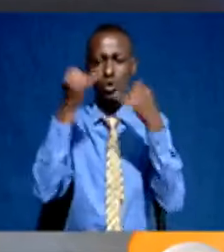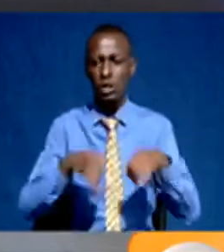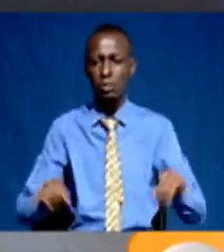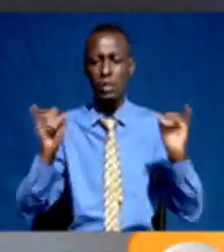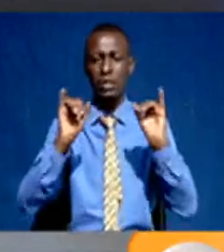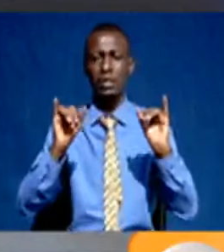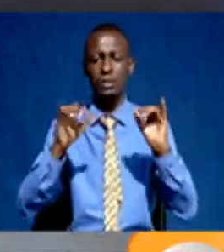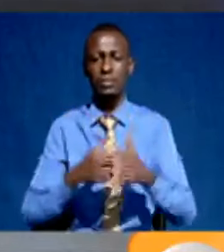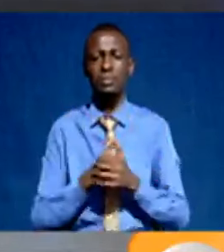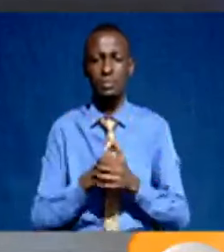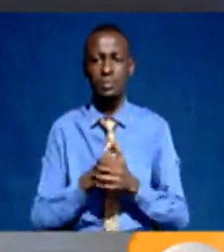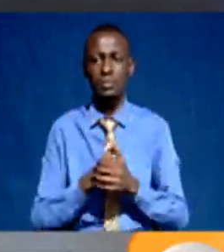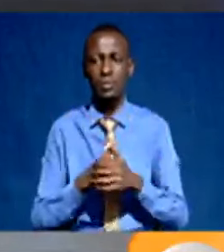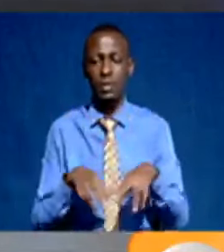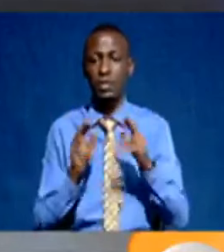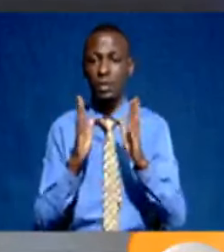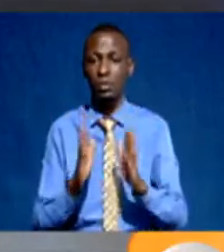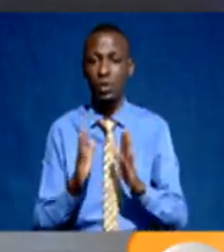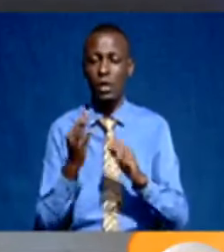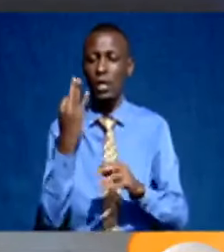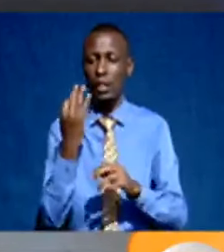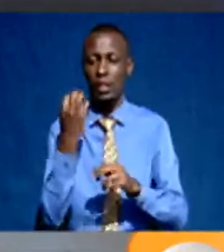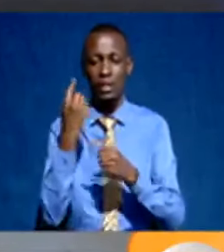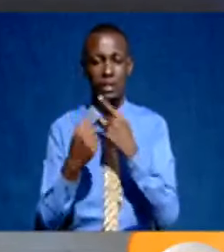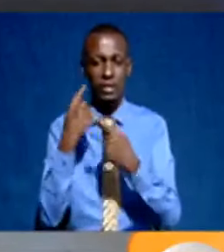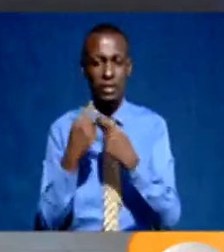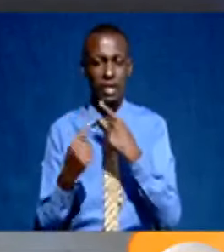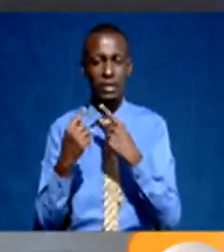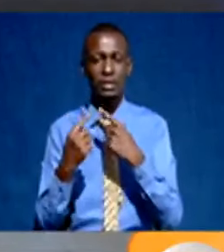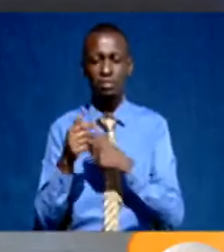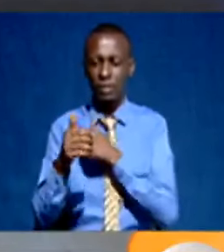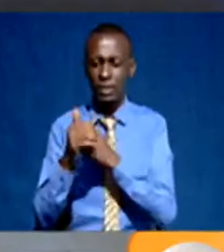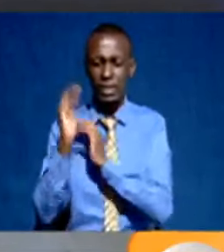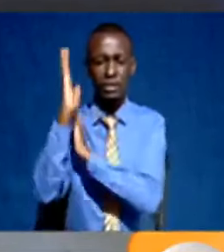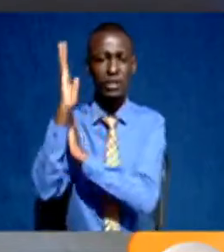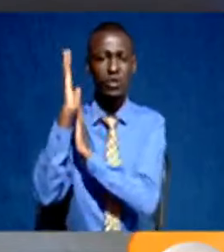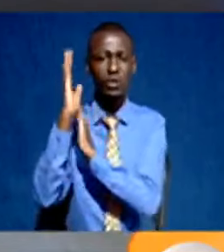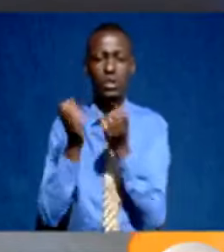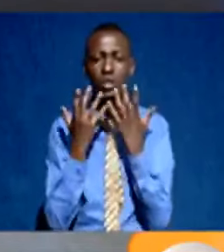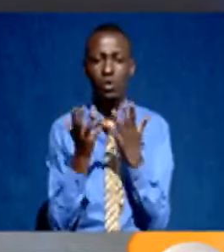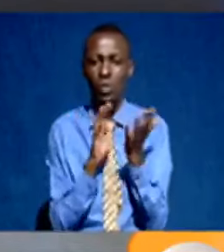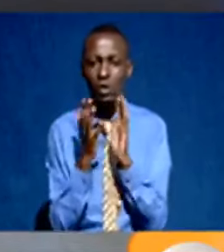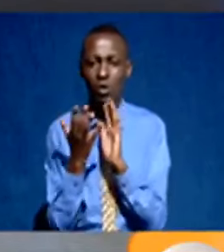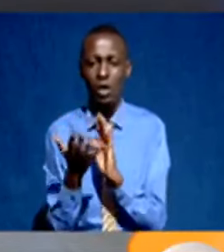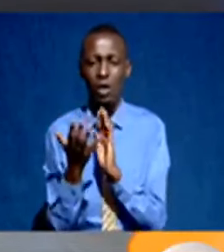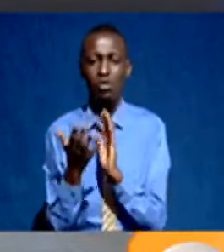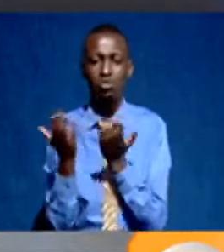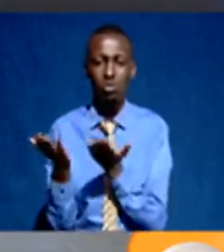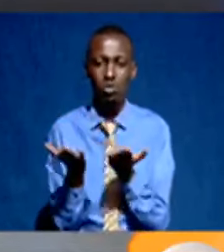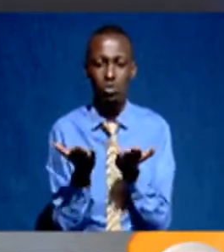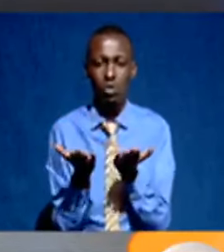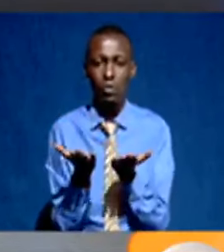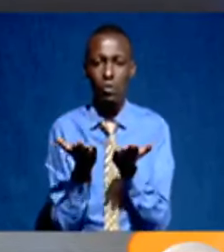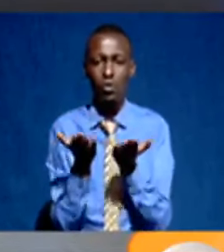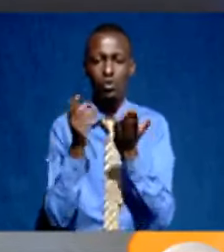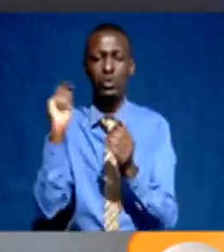closest aides of nearly three decades and reports on the footprints of Jaramogi that continued to advance for the